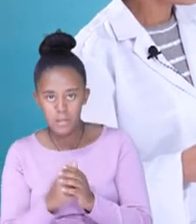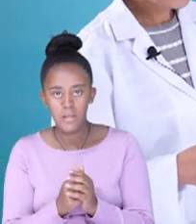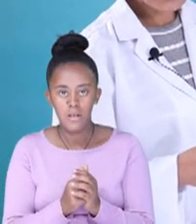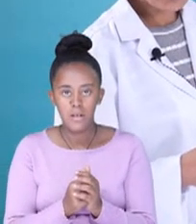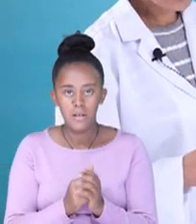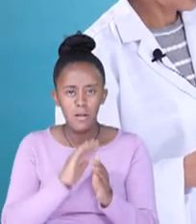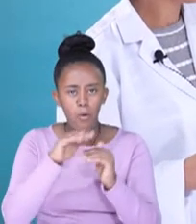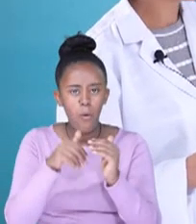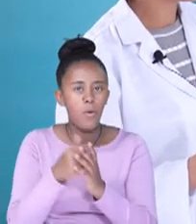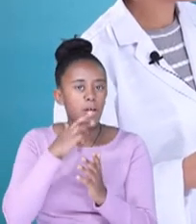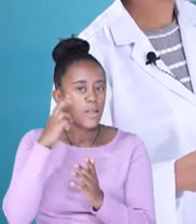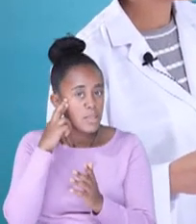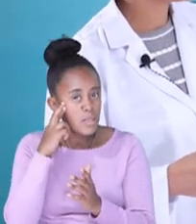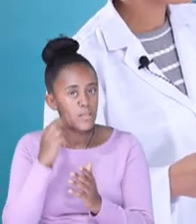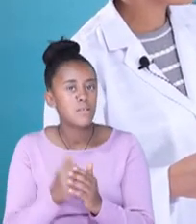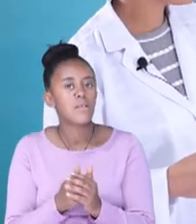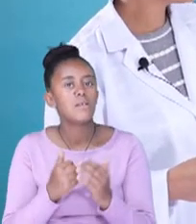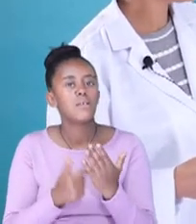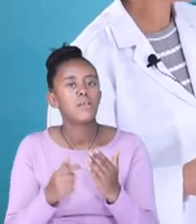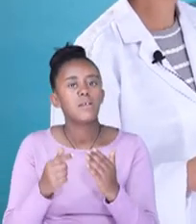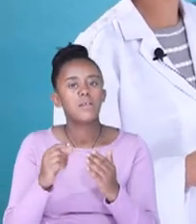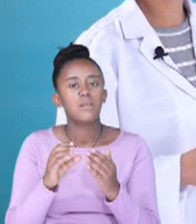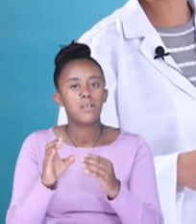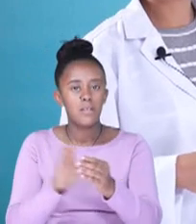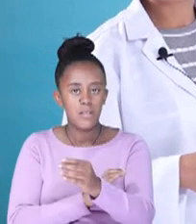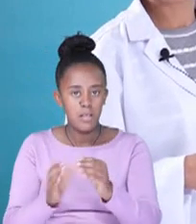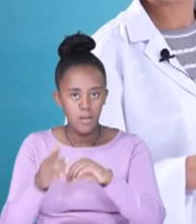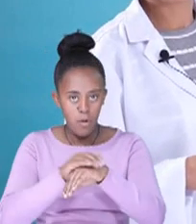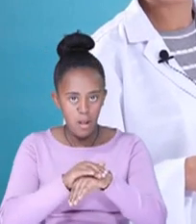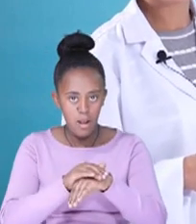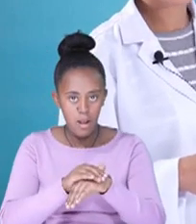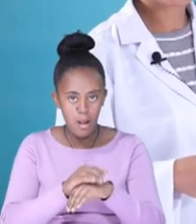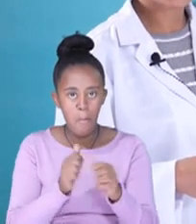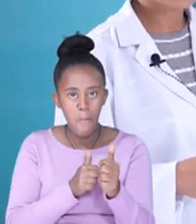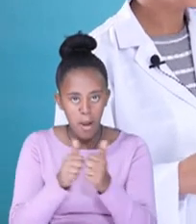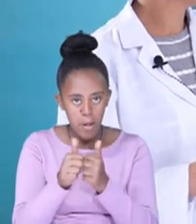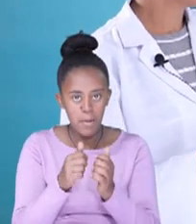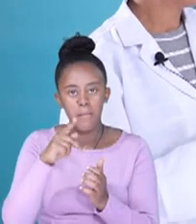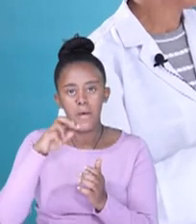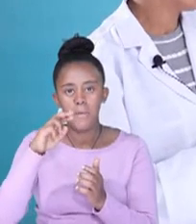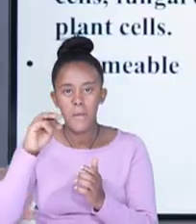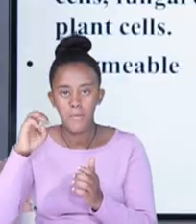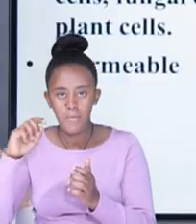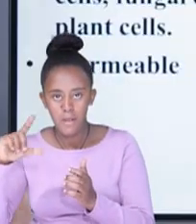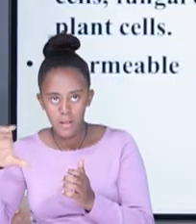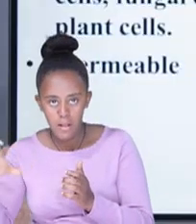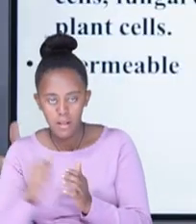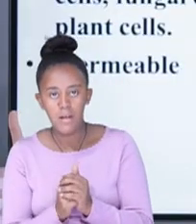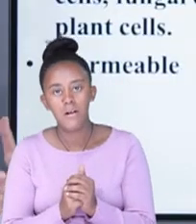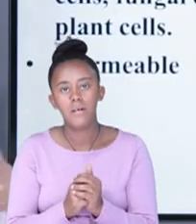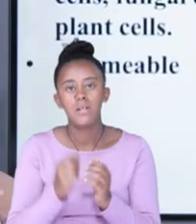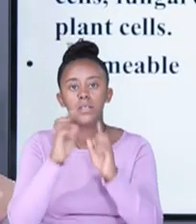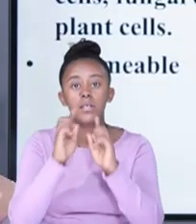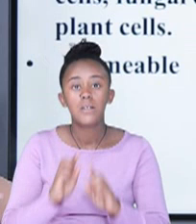Well, in all cases, the cell wall is permeable. When we say permeable, it is a